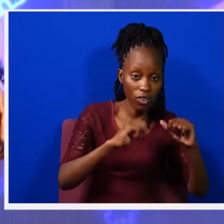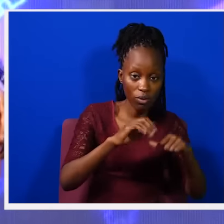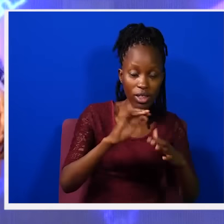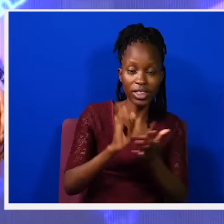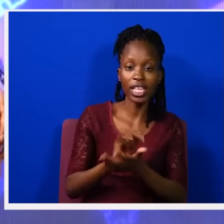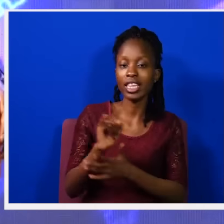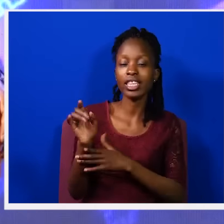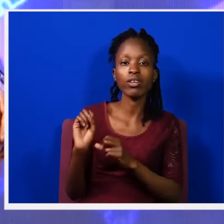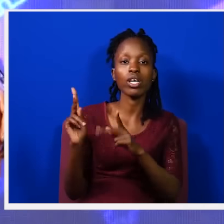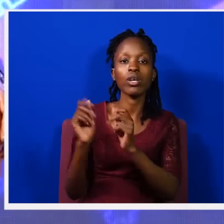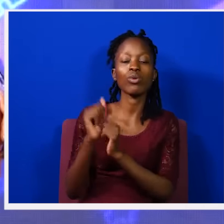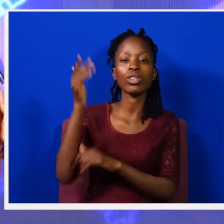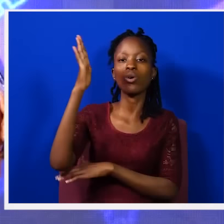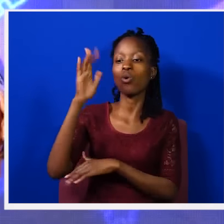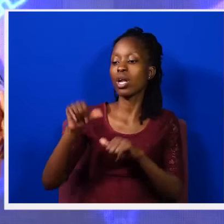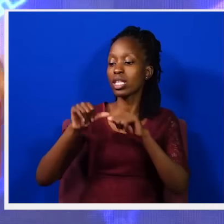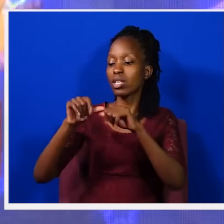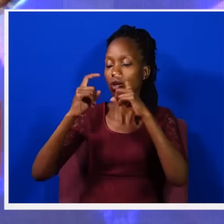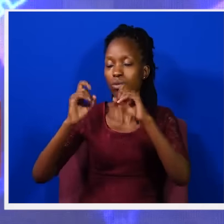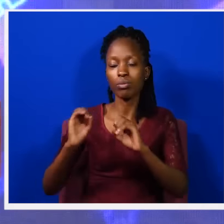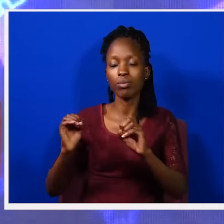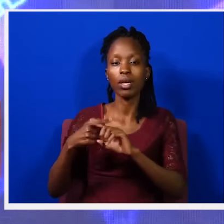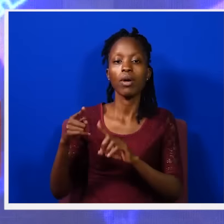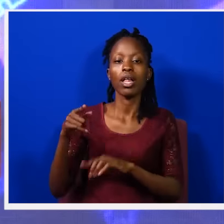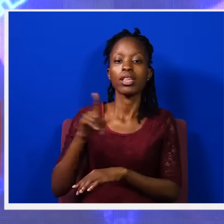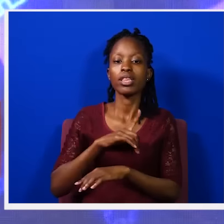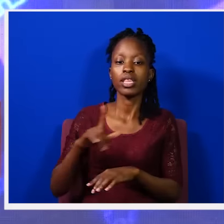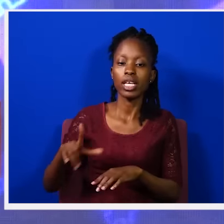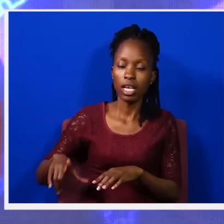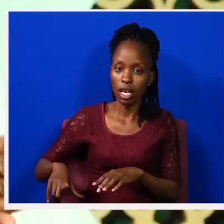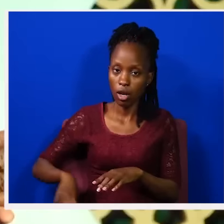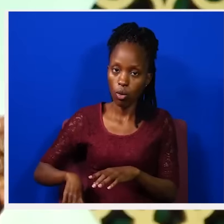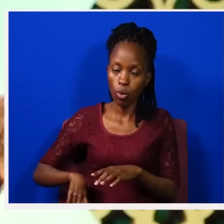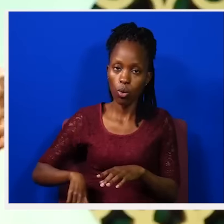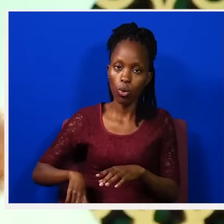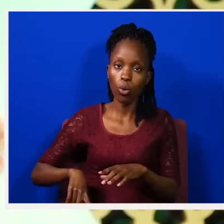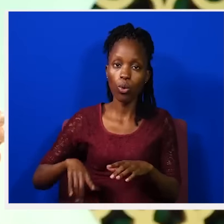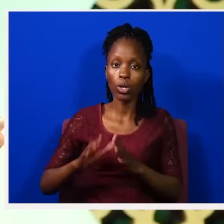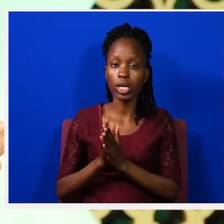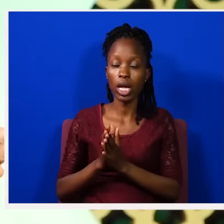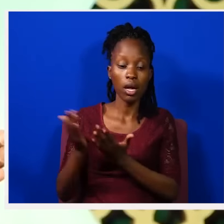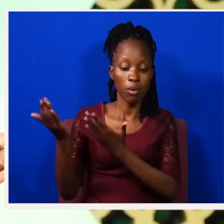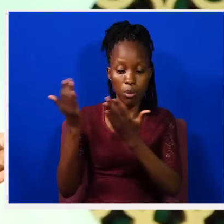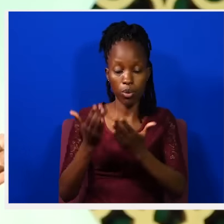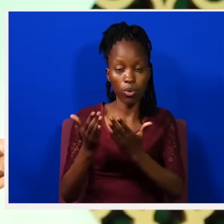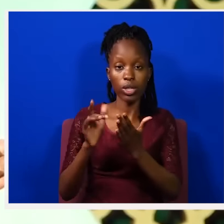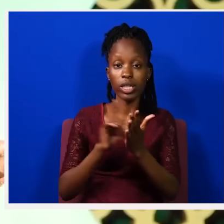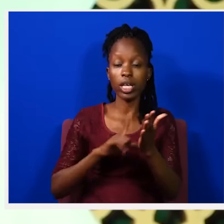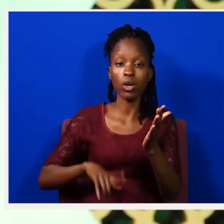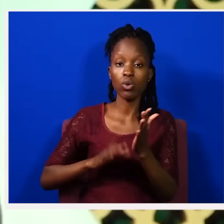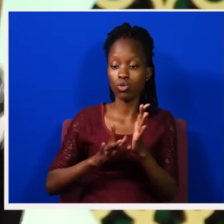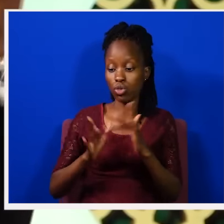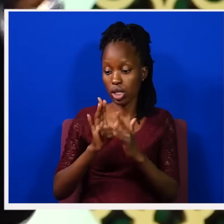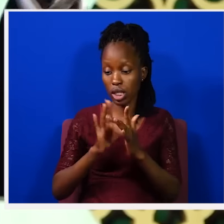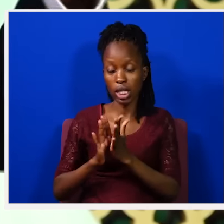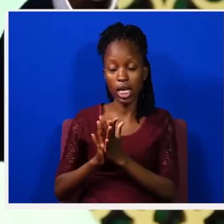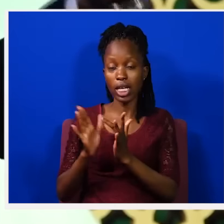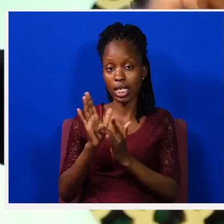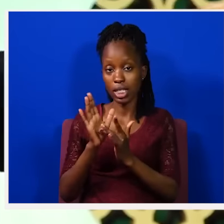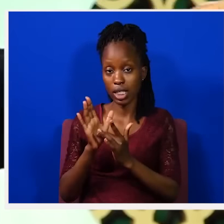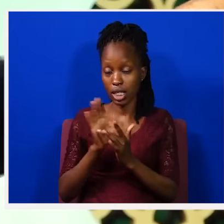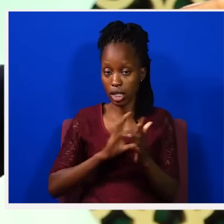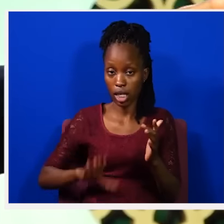they will be okay with God. God has exercised discontinuity with the coming of the Lord Jesus Christ, and now brings